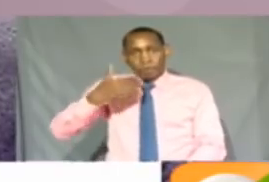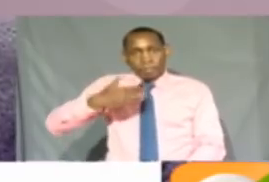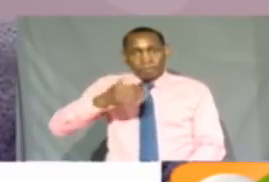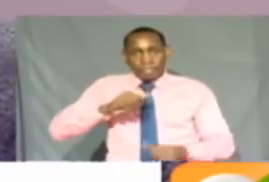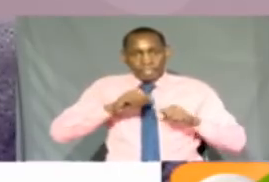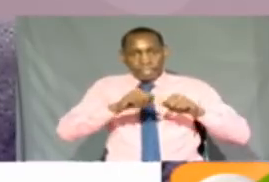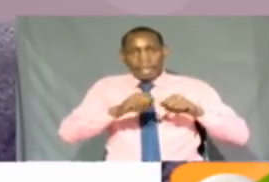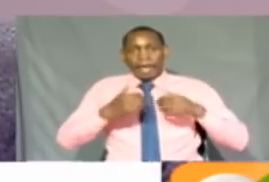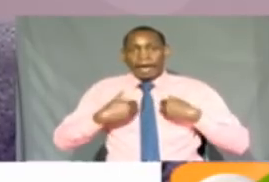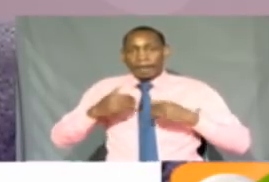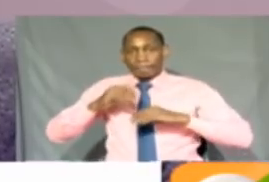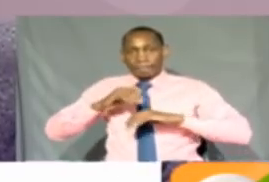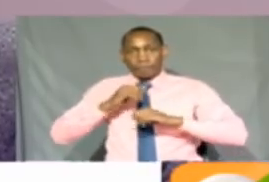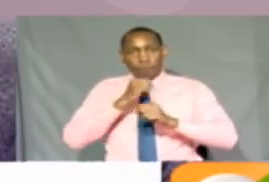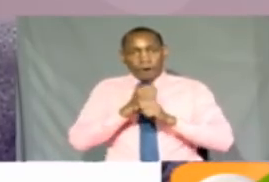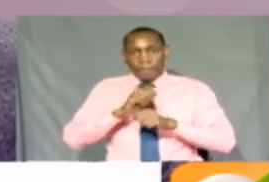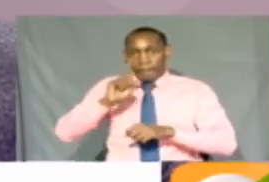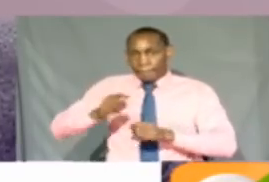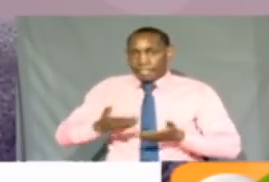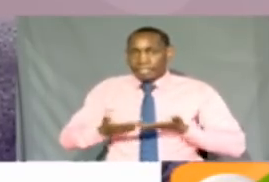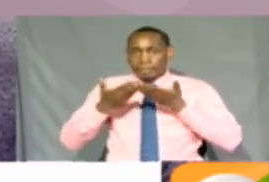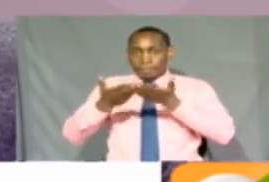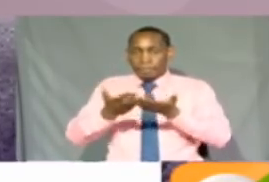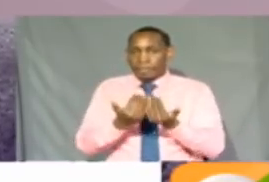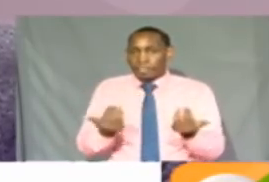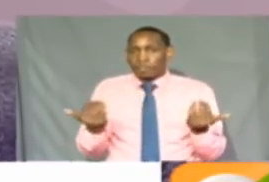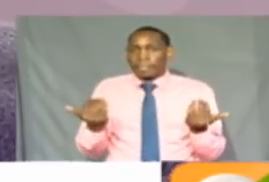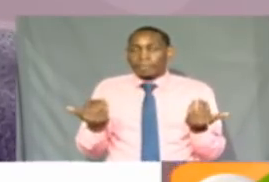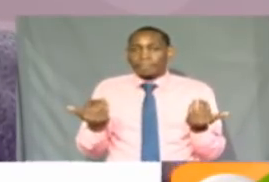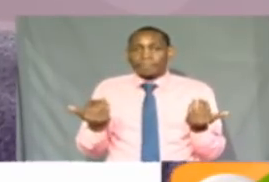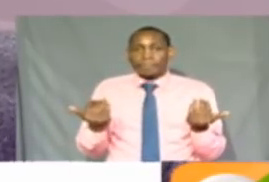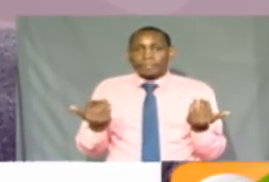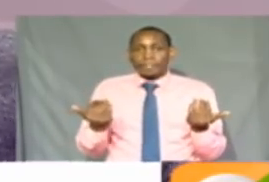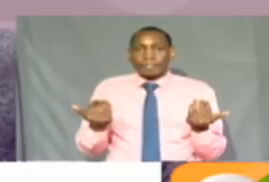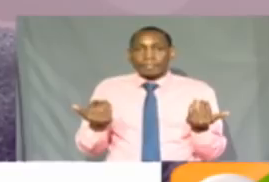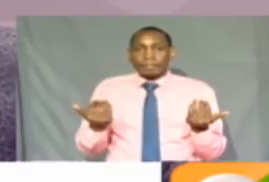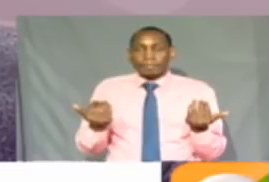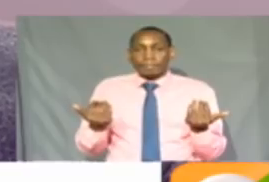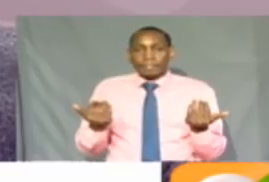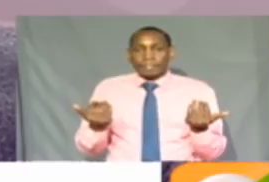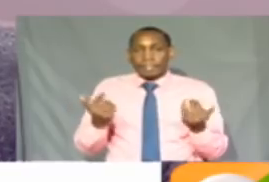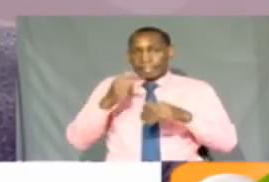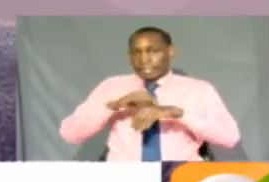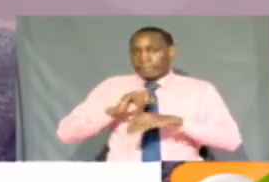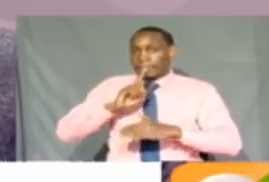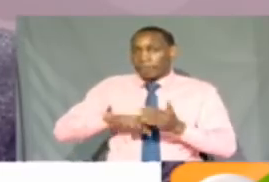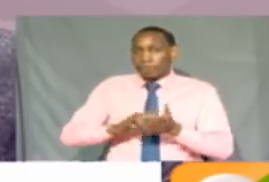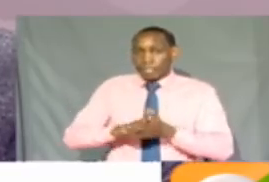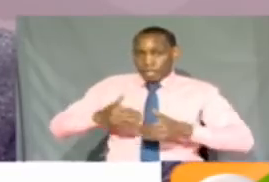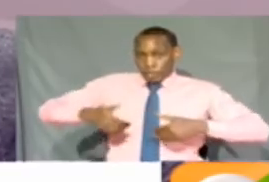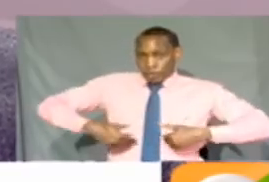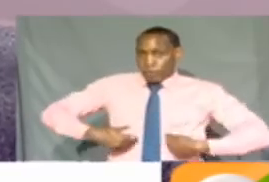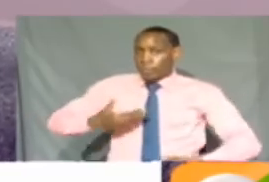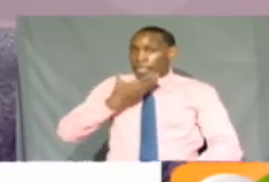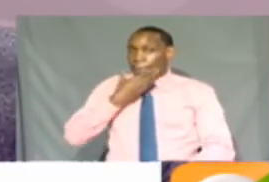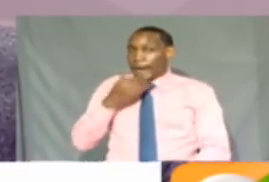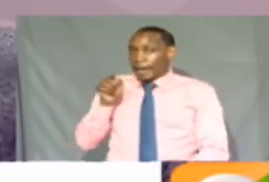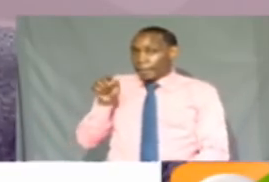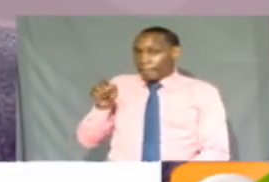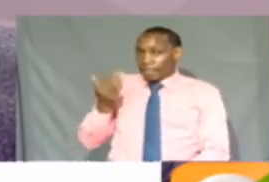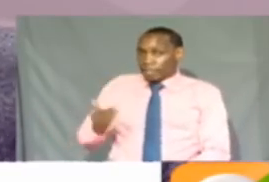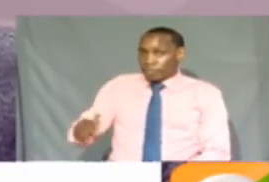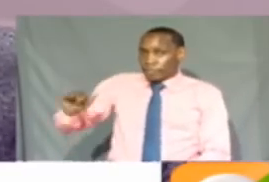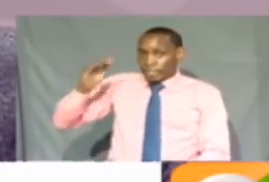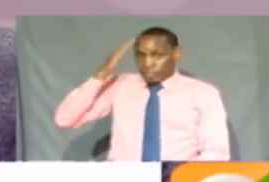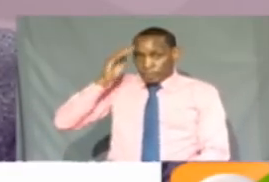they didn't have a good enough job, they needed to provide for their children. So when you bring this down, that the young men who've grown up knowing